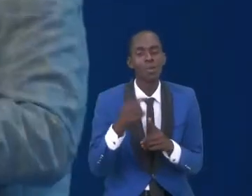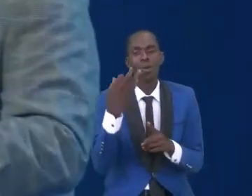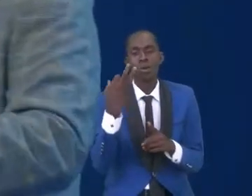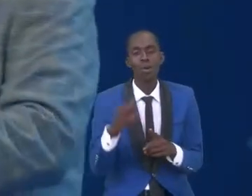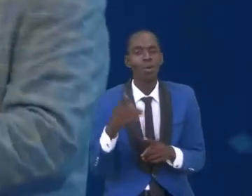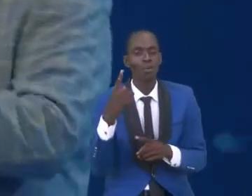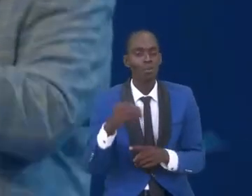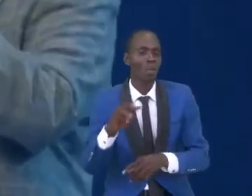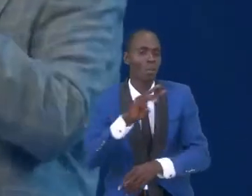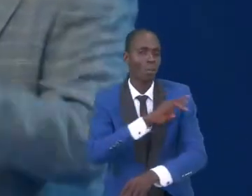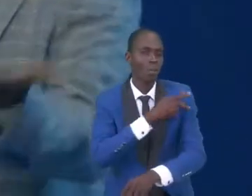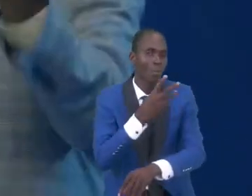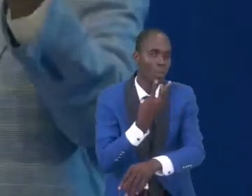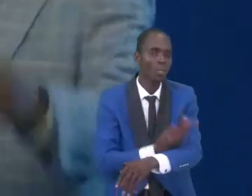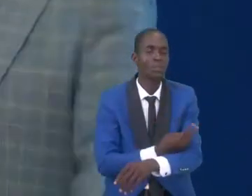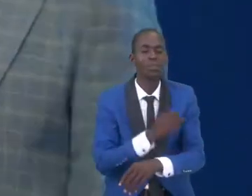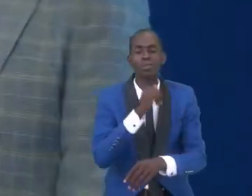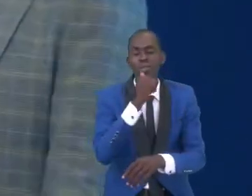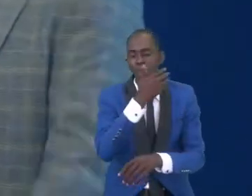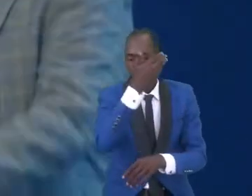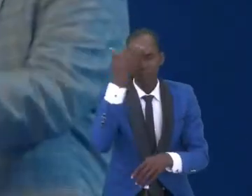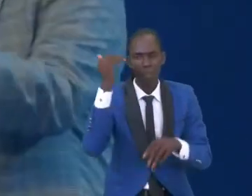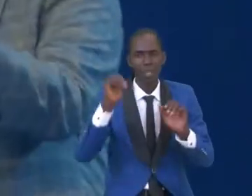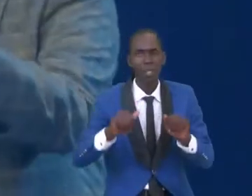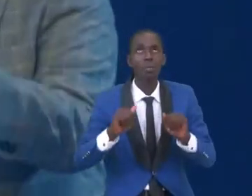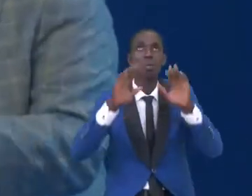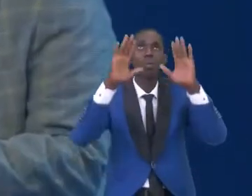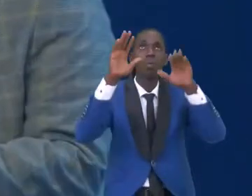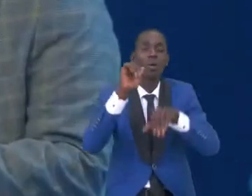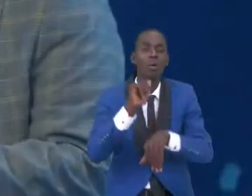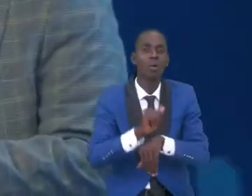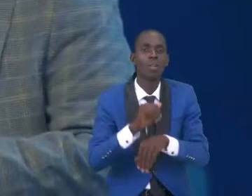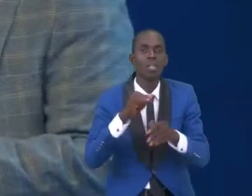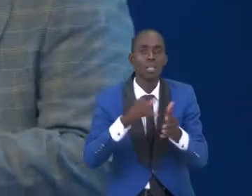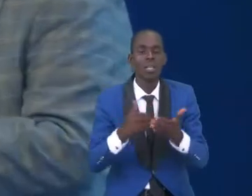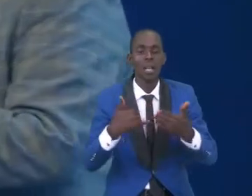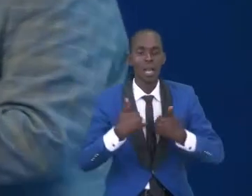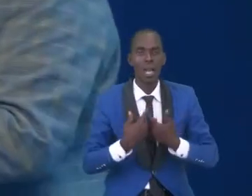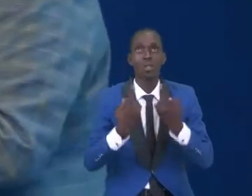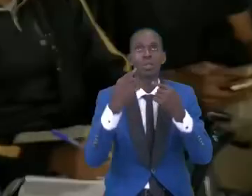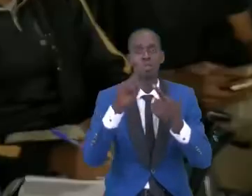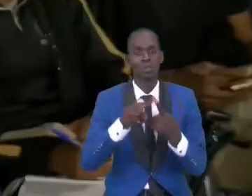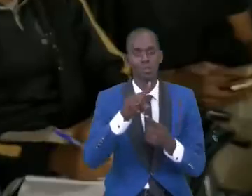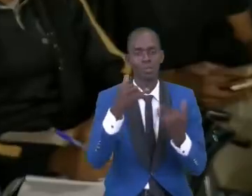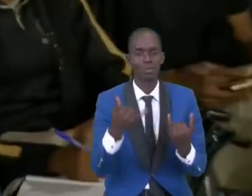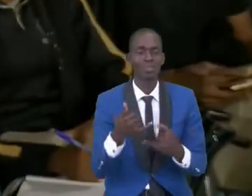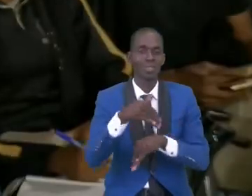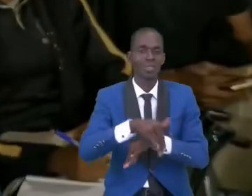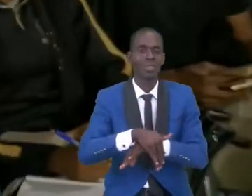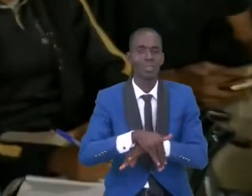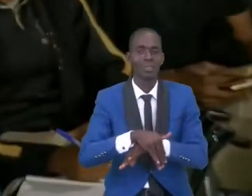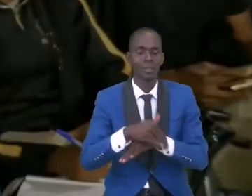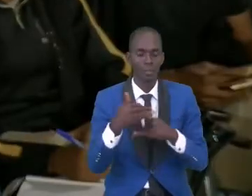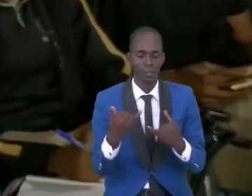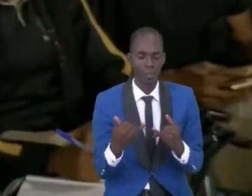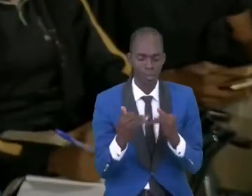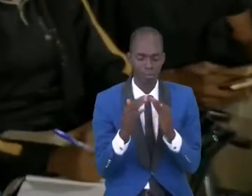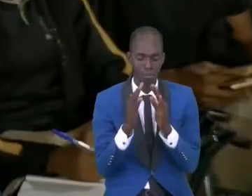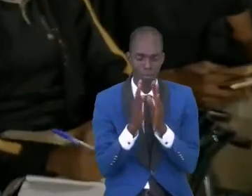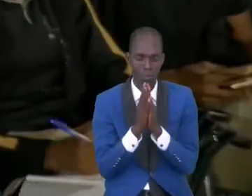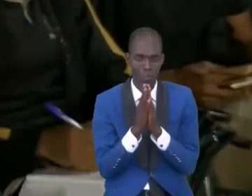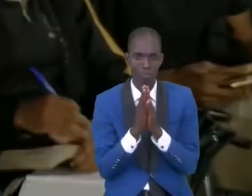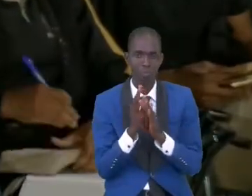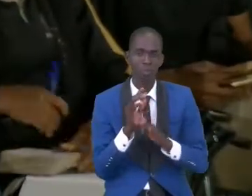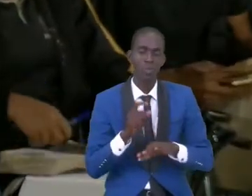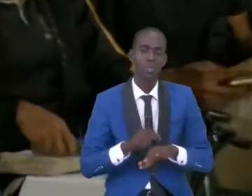mighty, unforgettable miracle, it has come to you tonight. Heads bowed and